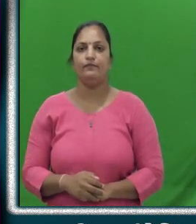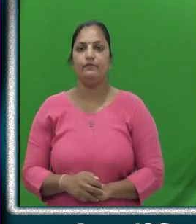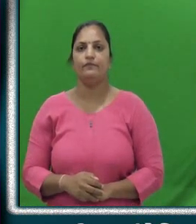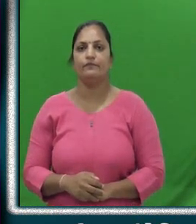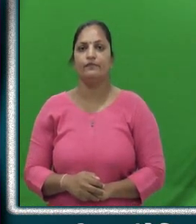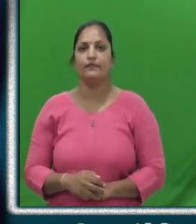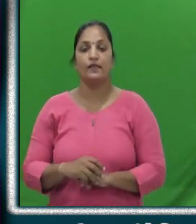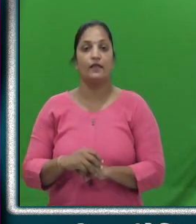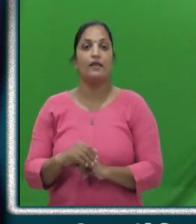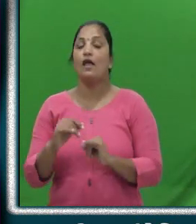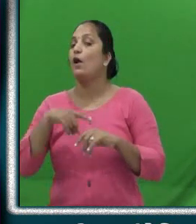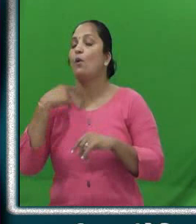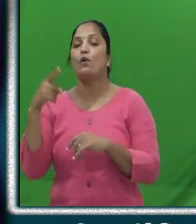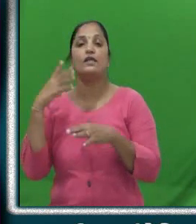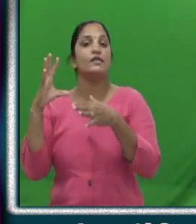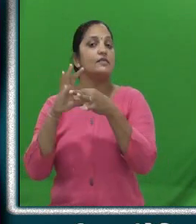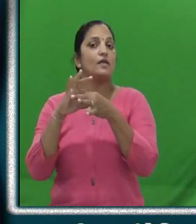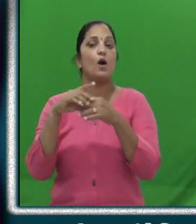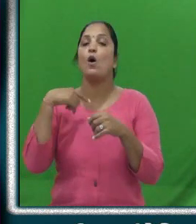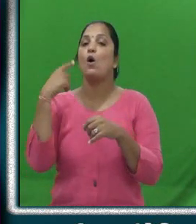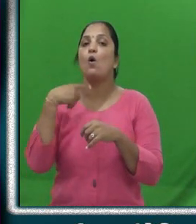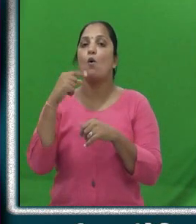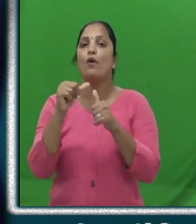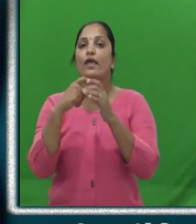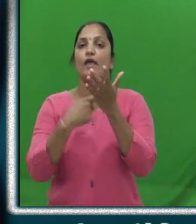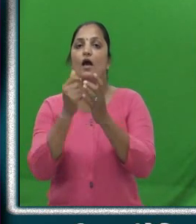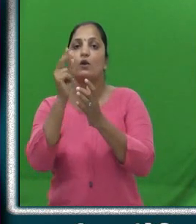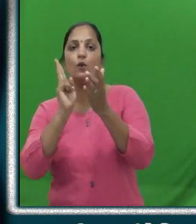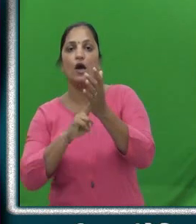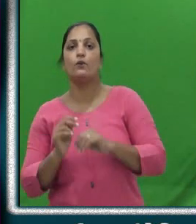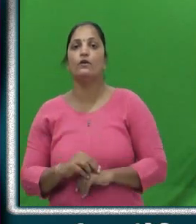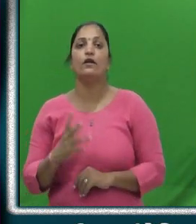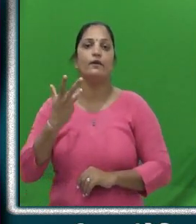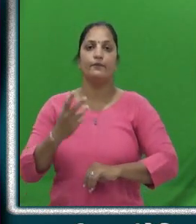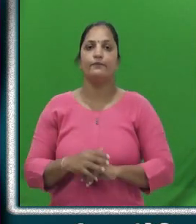An interview with Arun Krishnamurthy. Who is Arun Krishnamurthy?